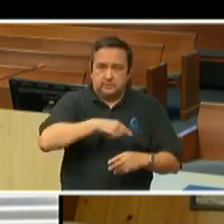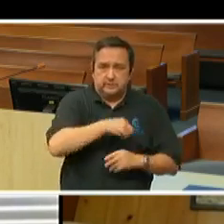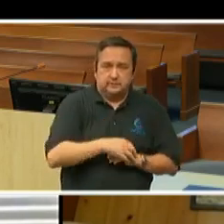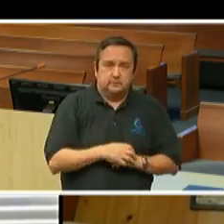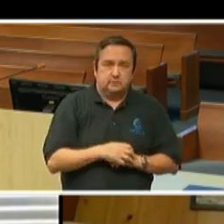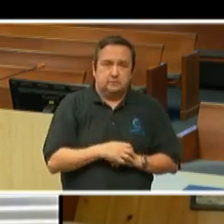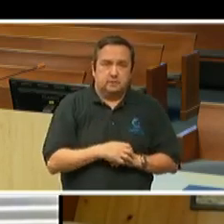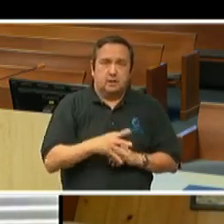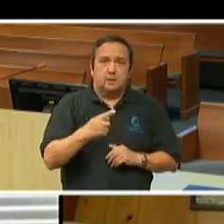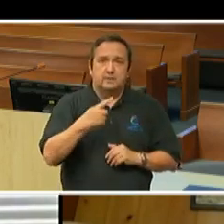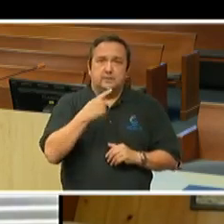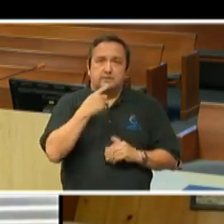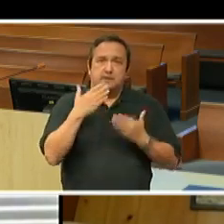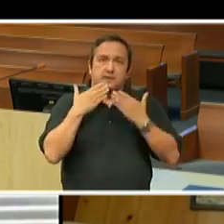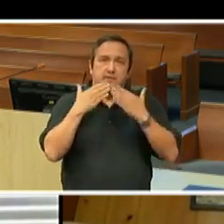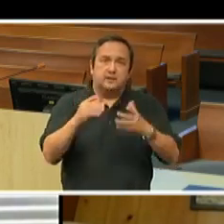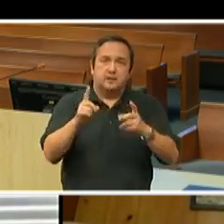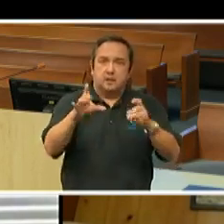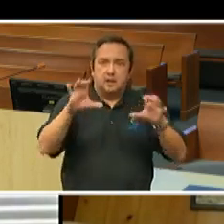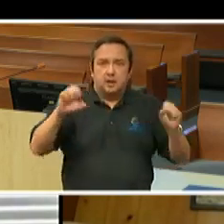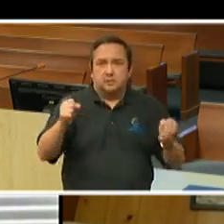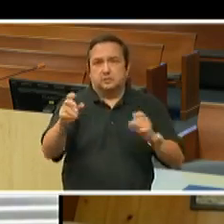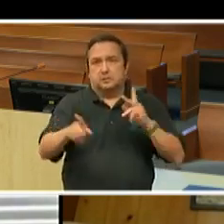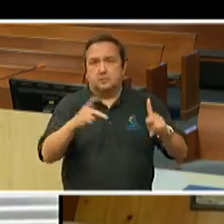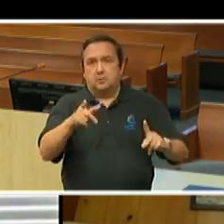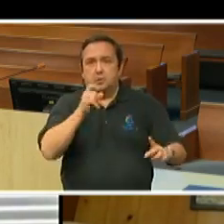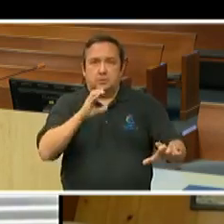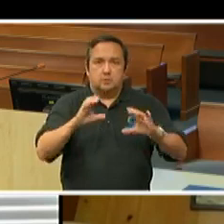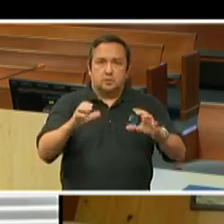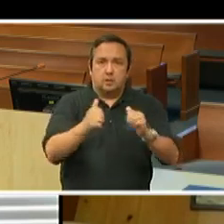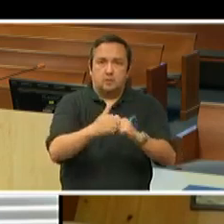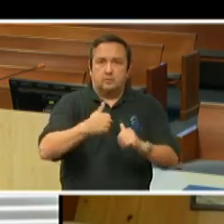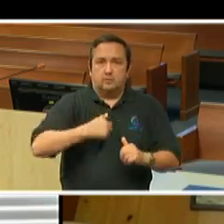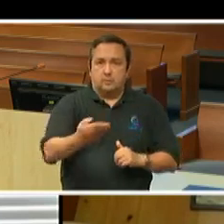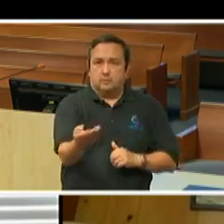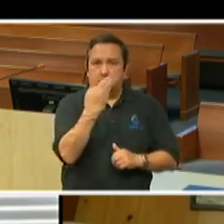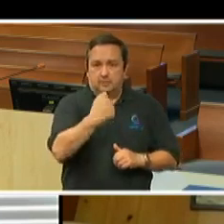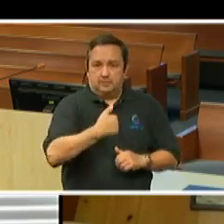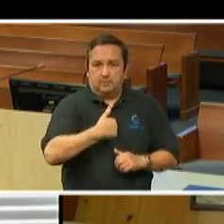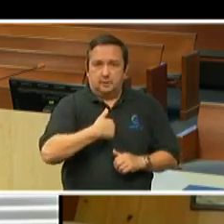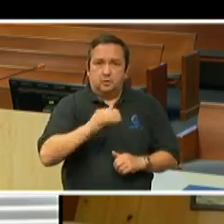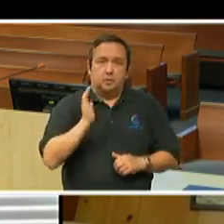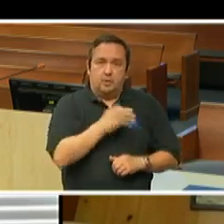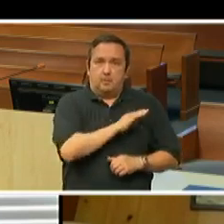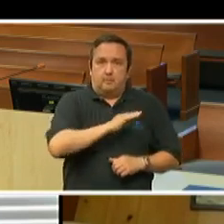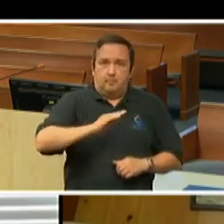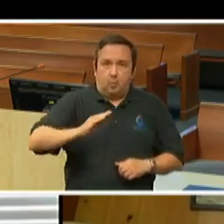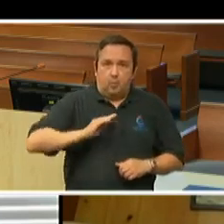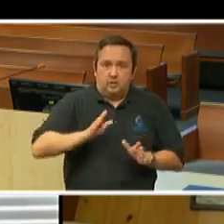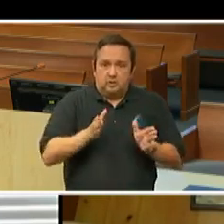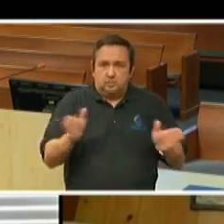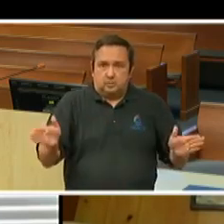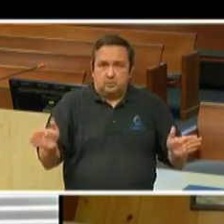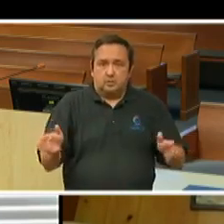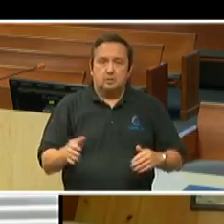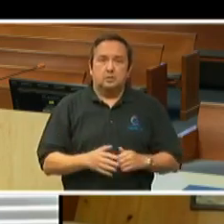want to thank the hundreds of people that have communicated to me personally, and I know to our board in general,